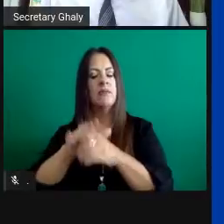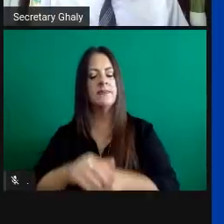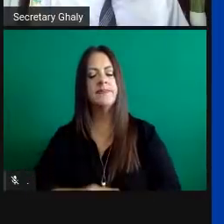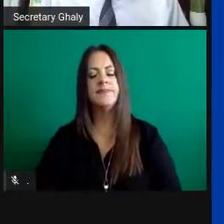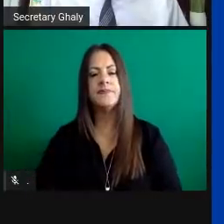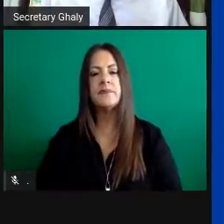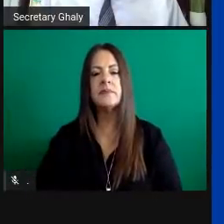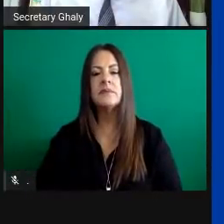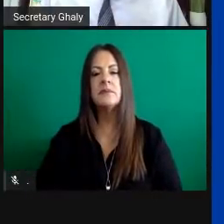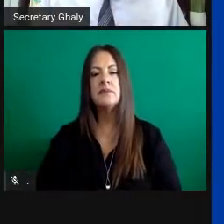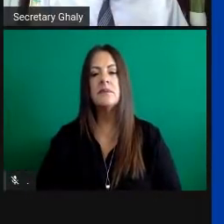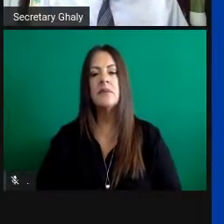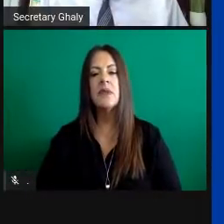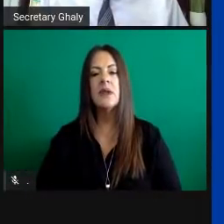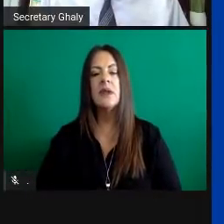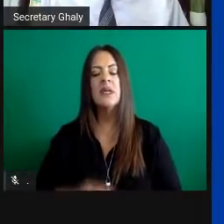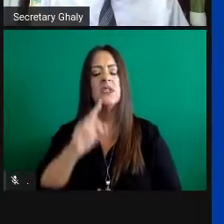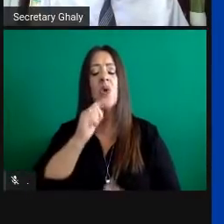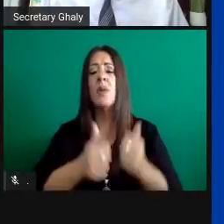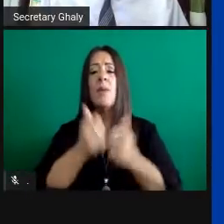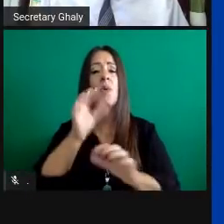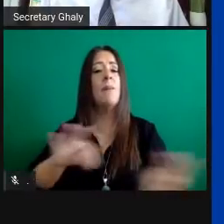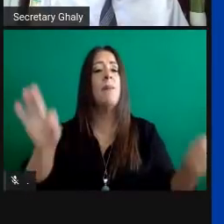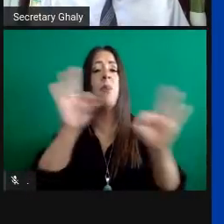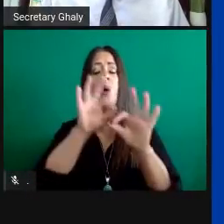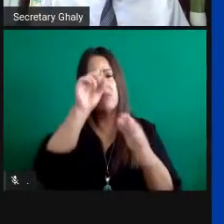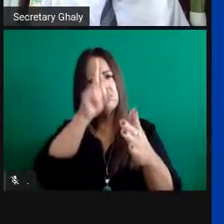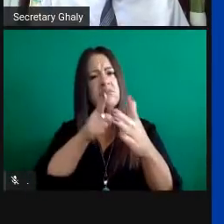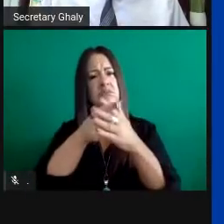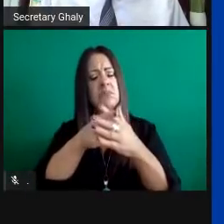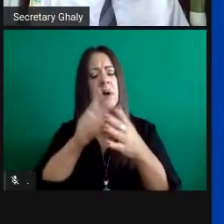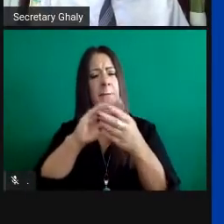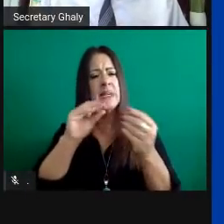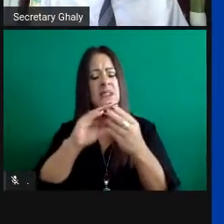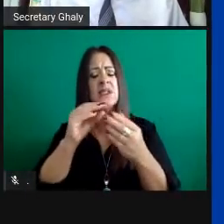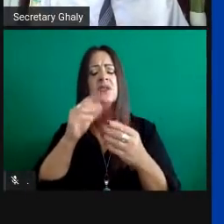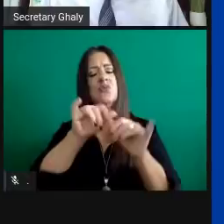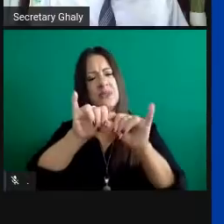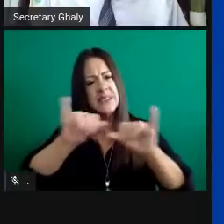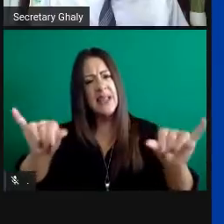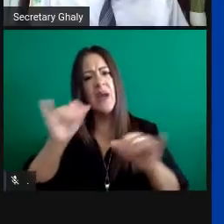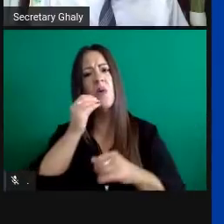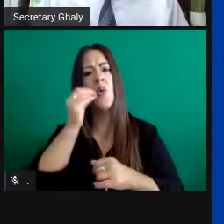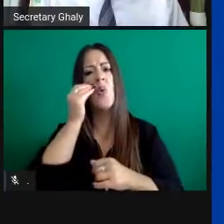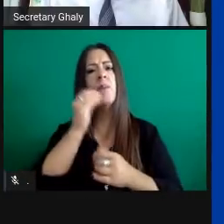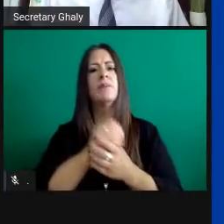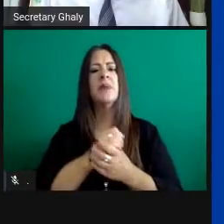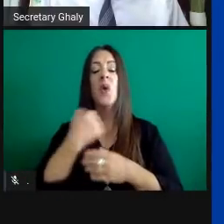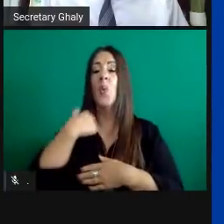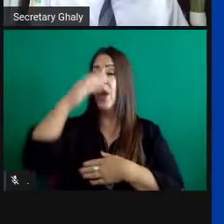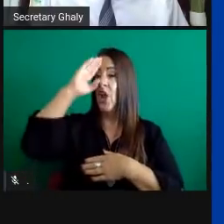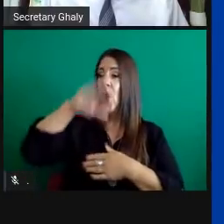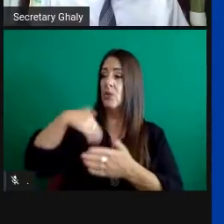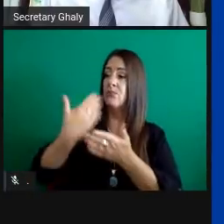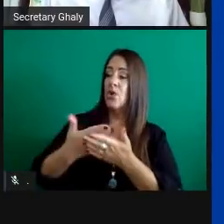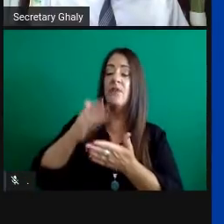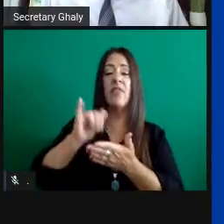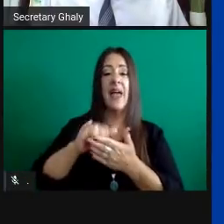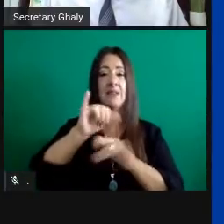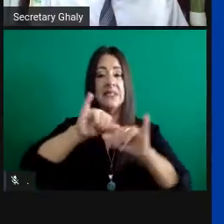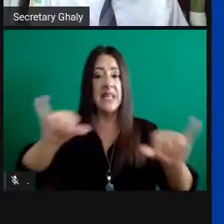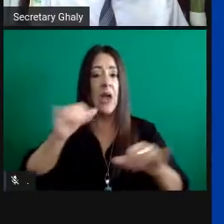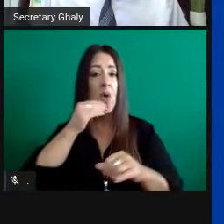the top of our message is, as much as you can, stay at home. We know that it works. We know that we can